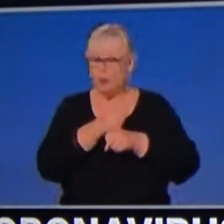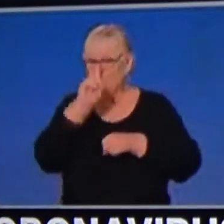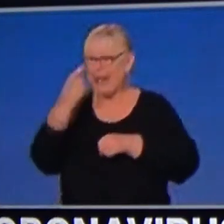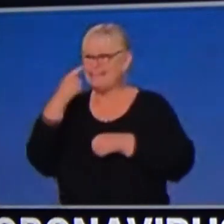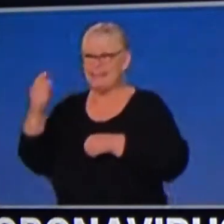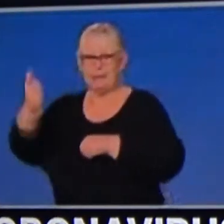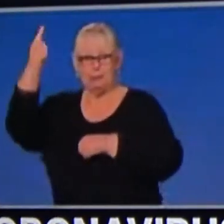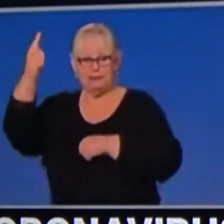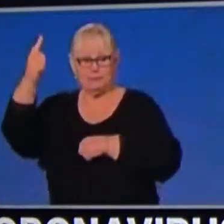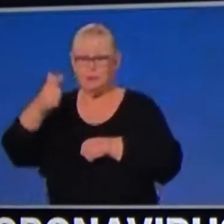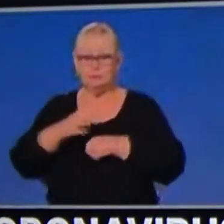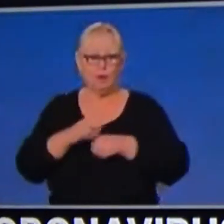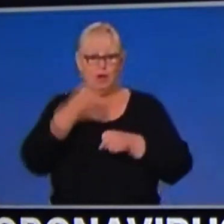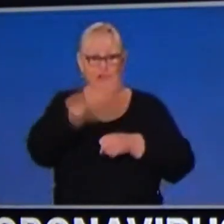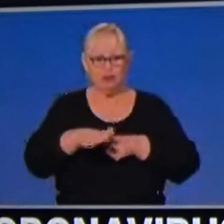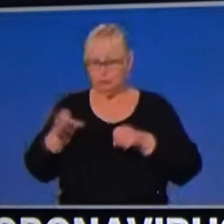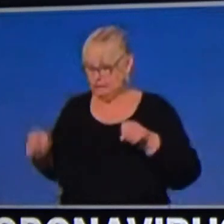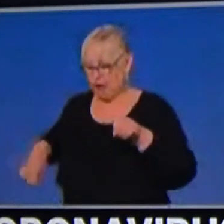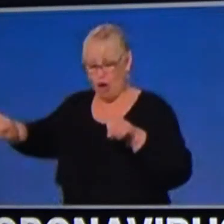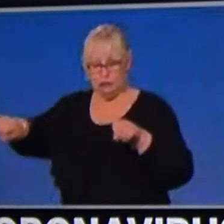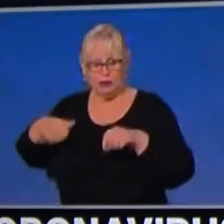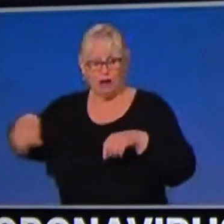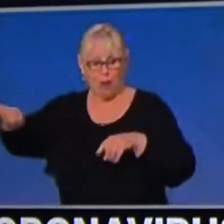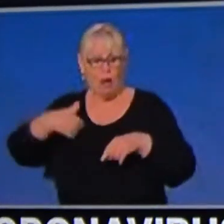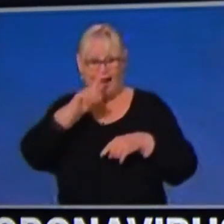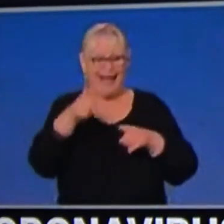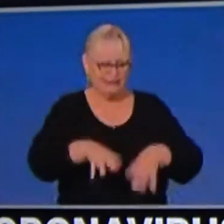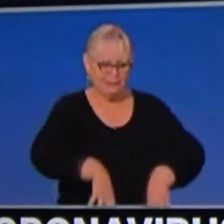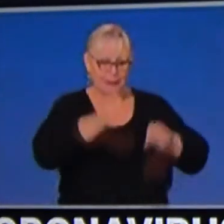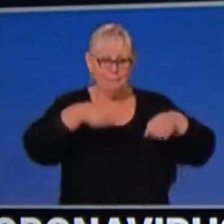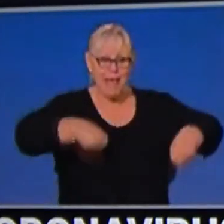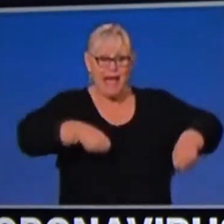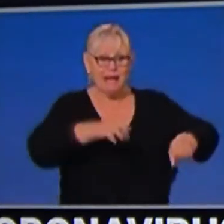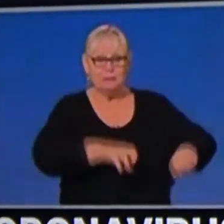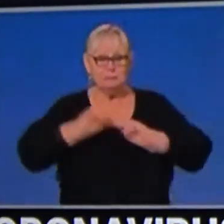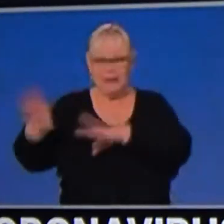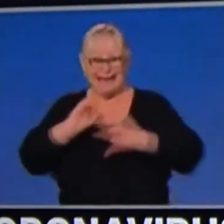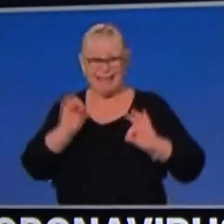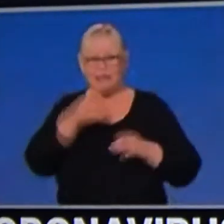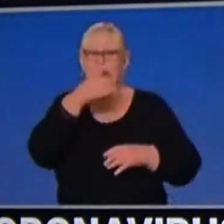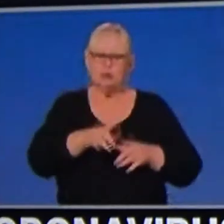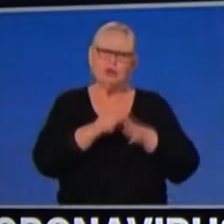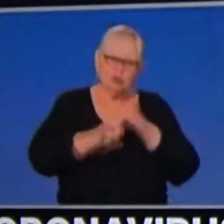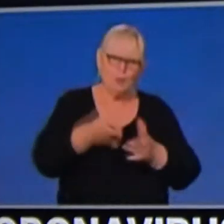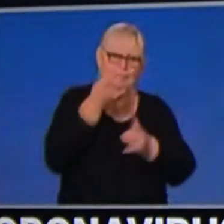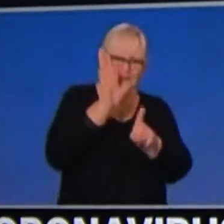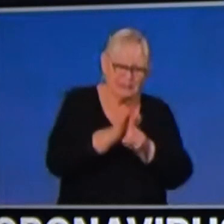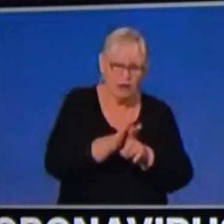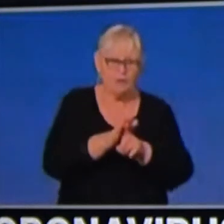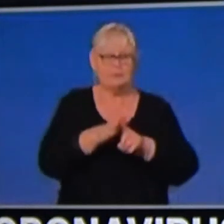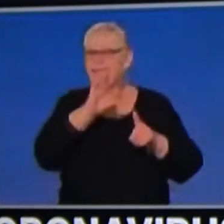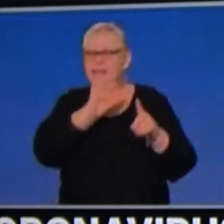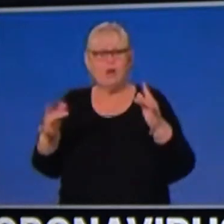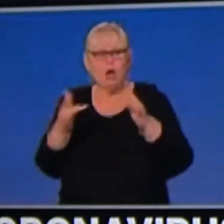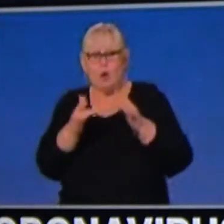principal who was there. The kids get out. I can't even go around to the boot and get their bags out. They have to do that themselves. So there's no contact between any adult there, and that